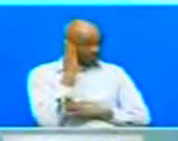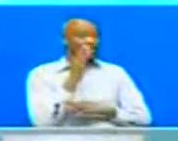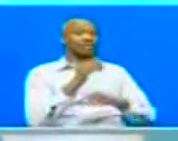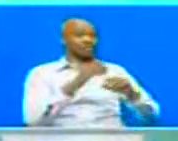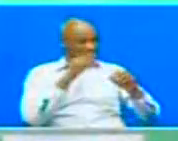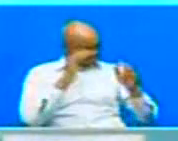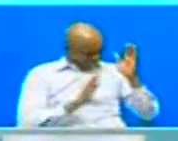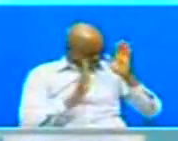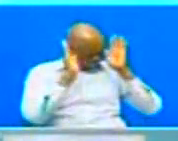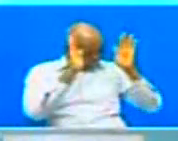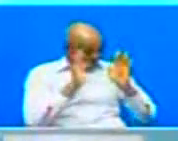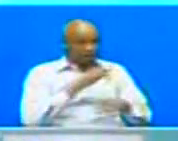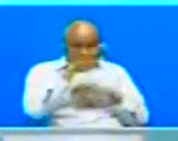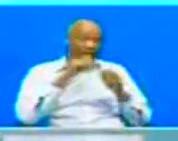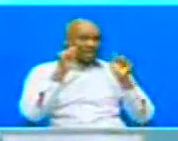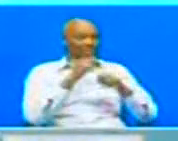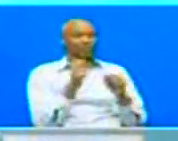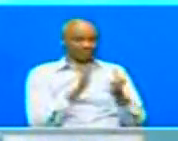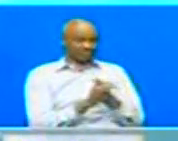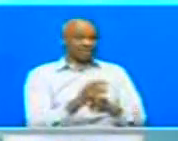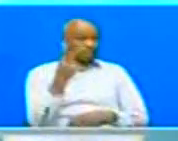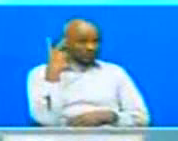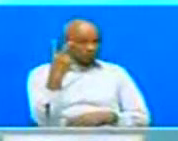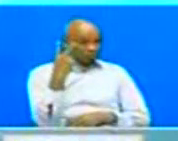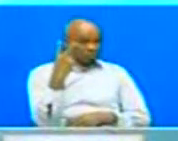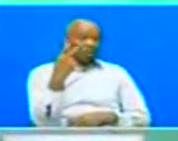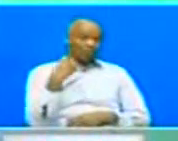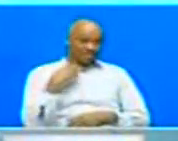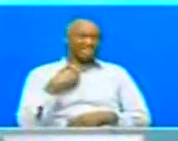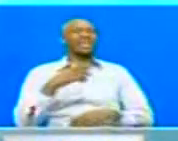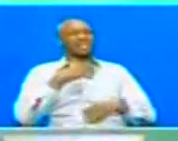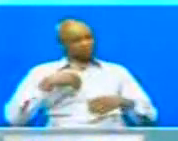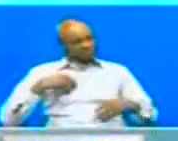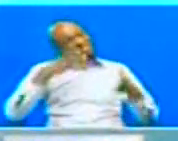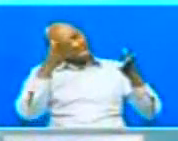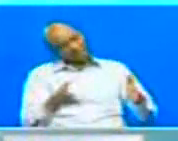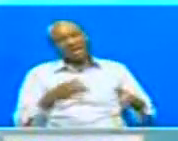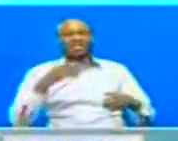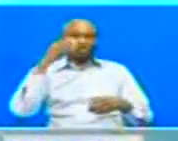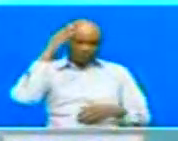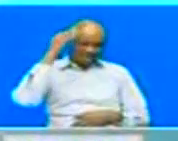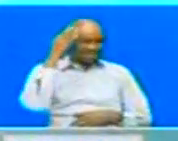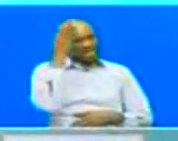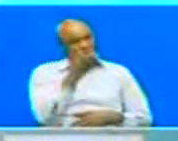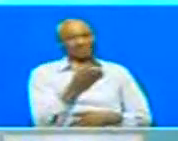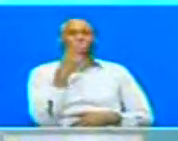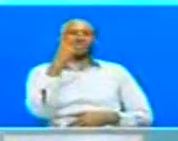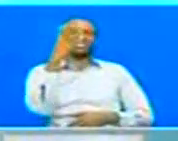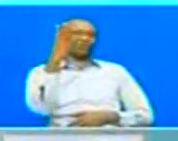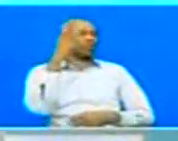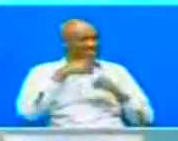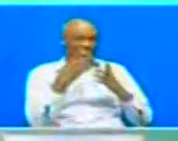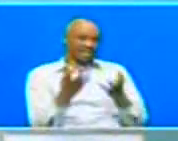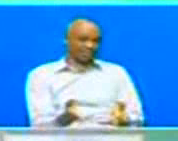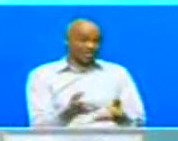well in that department. We all agree. Two, we have hosted refugees, Somali refugees particularly, for the last 24